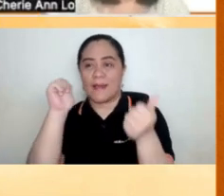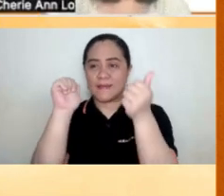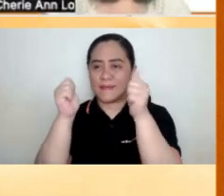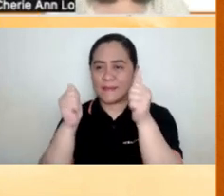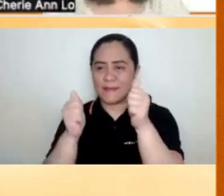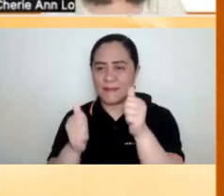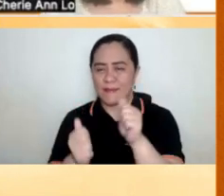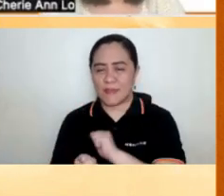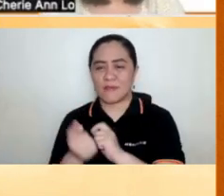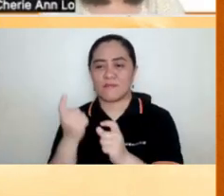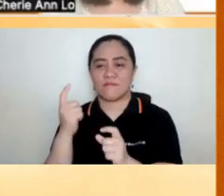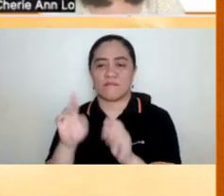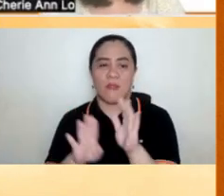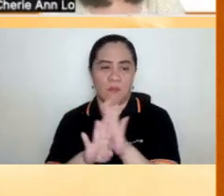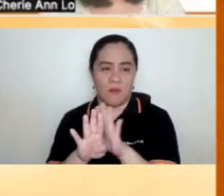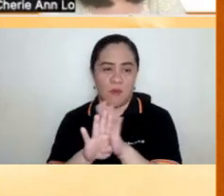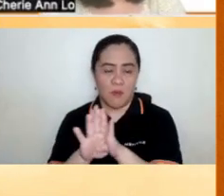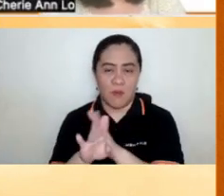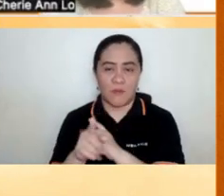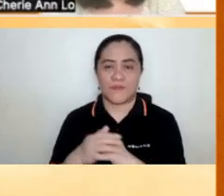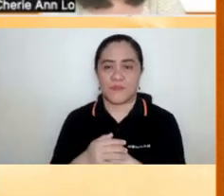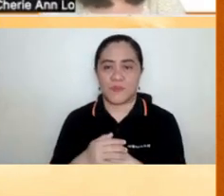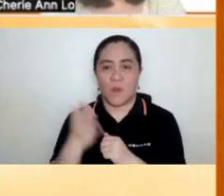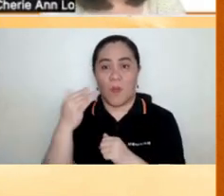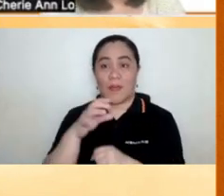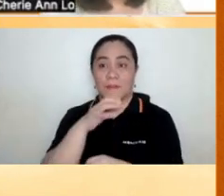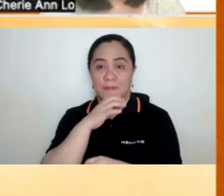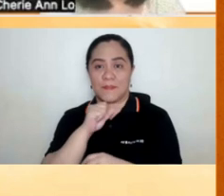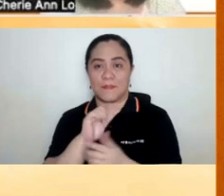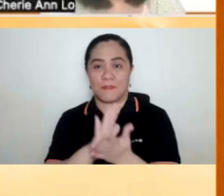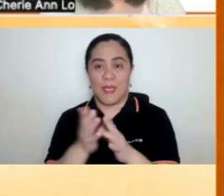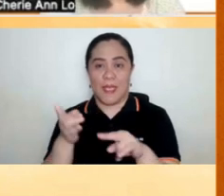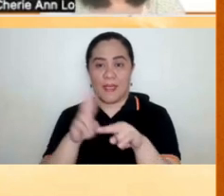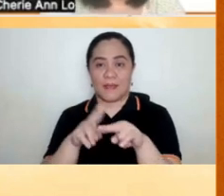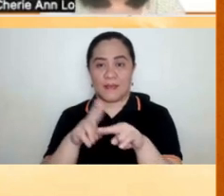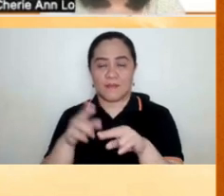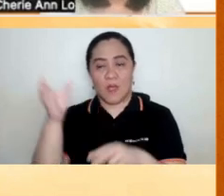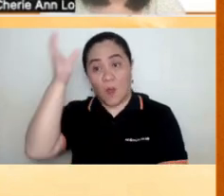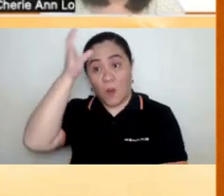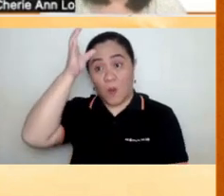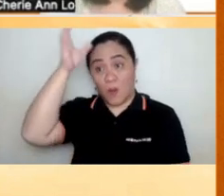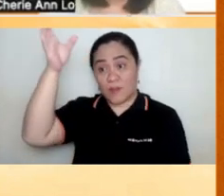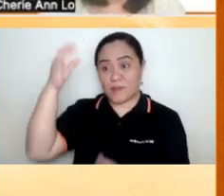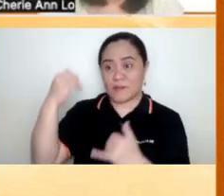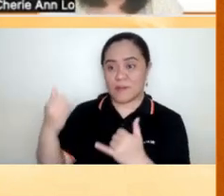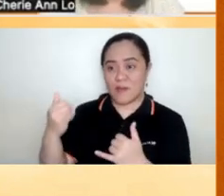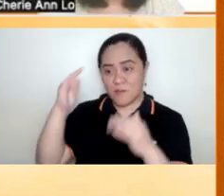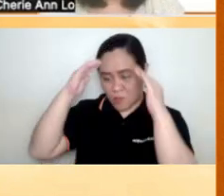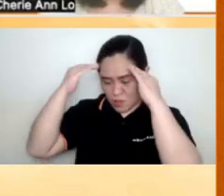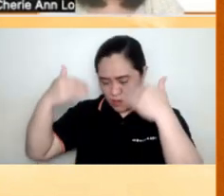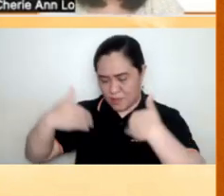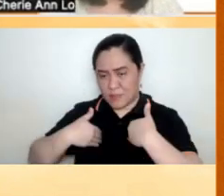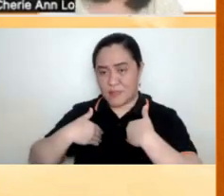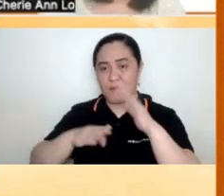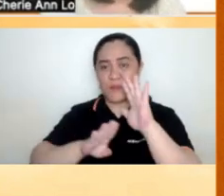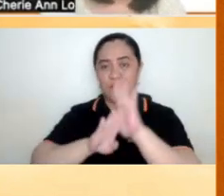So as we age, the context that we are in and the things that we have to do for ourselves for our